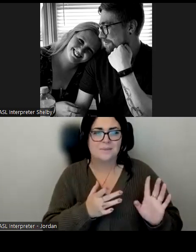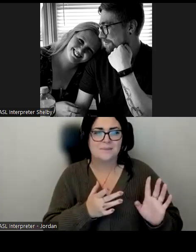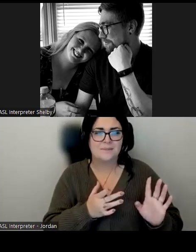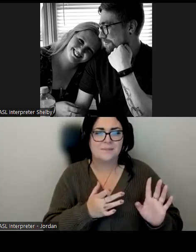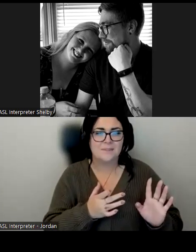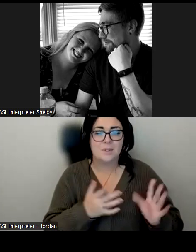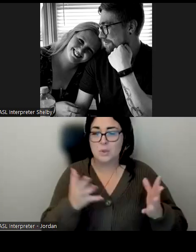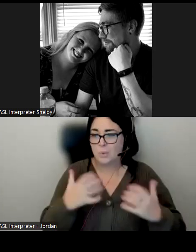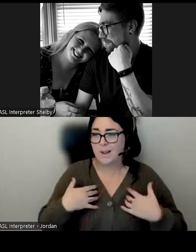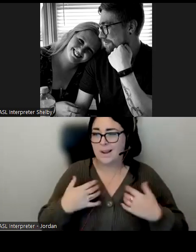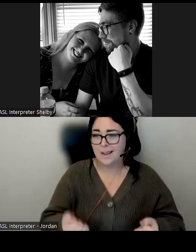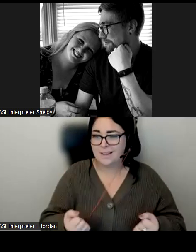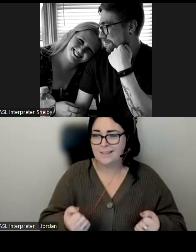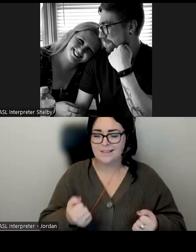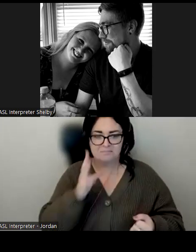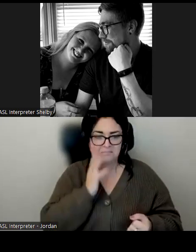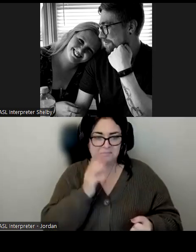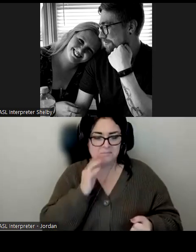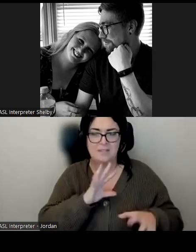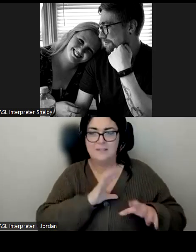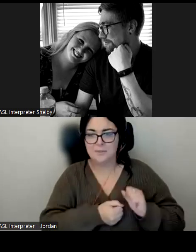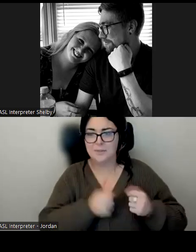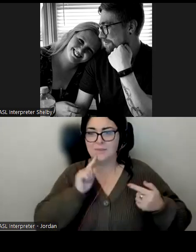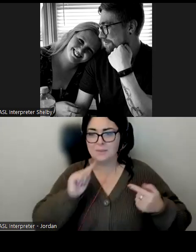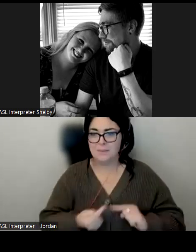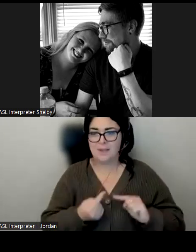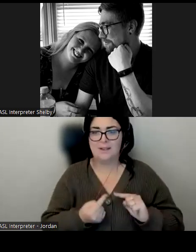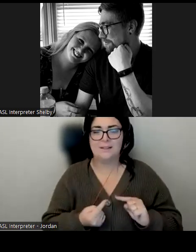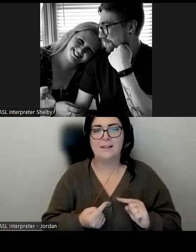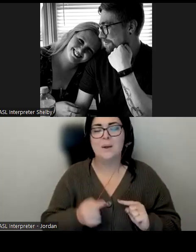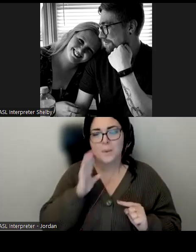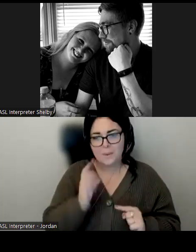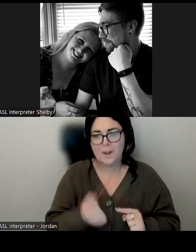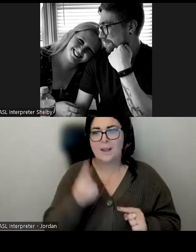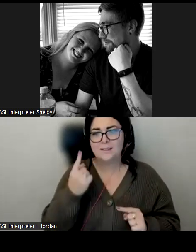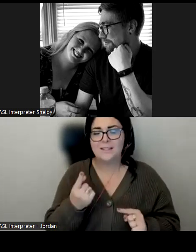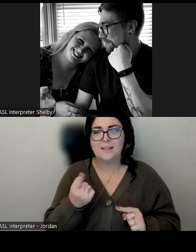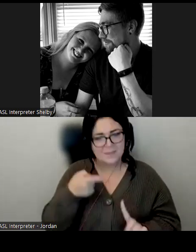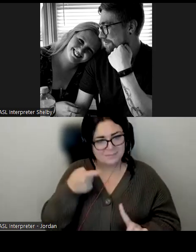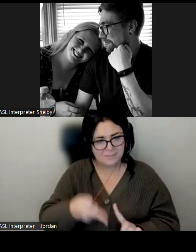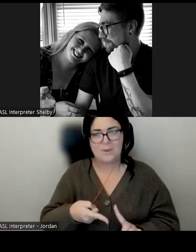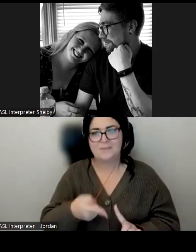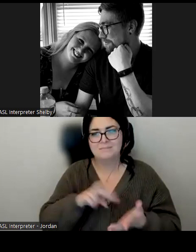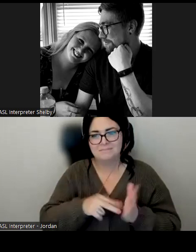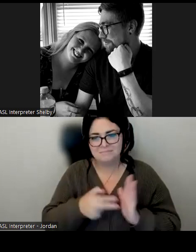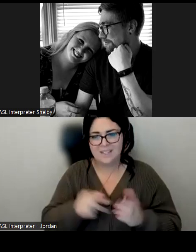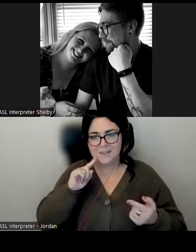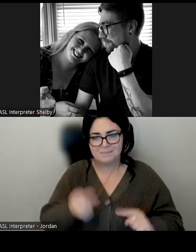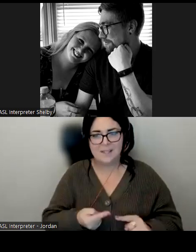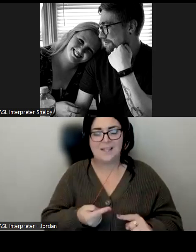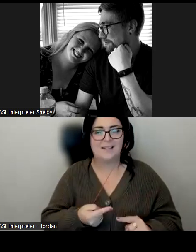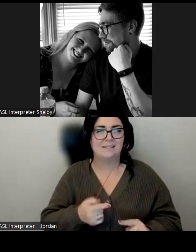it healthy, and that although it's painful, it is meant to be painful and it's meant to